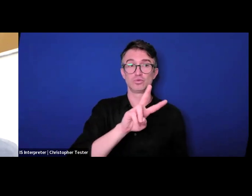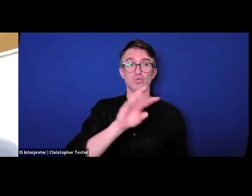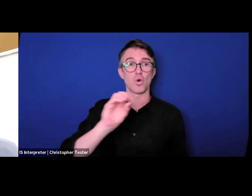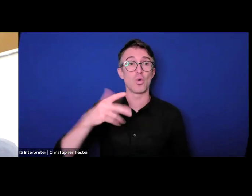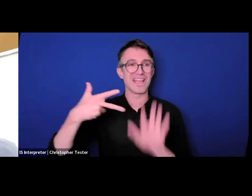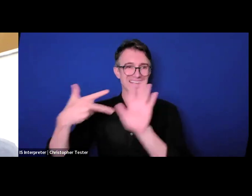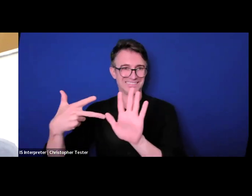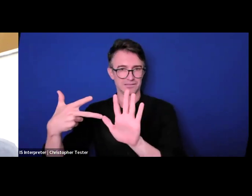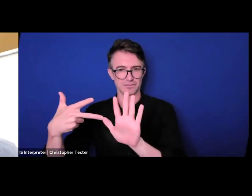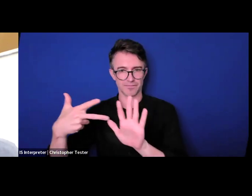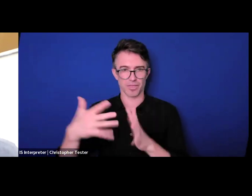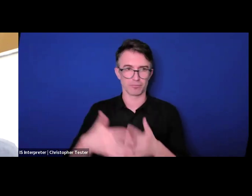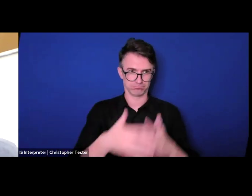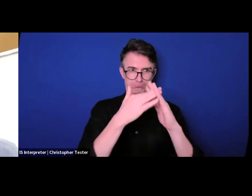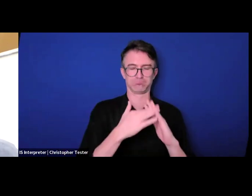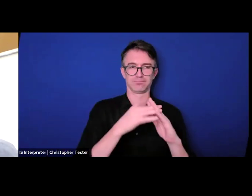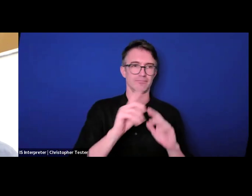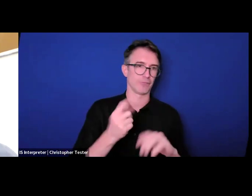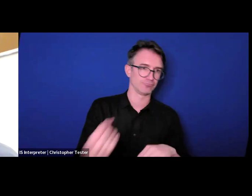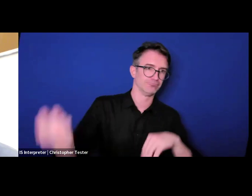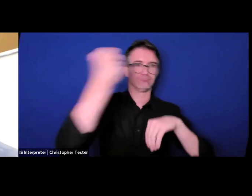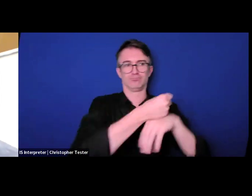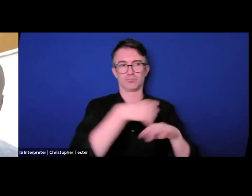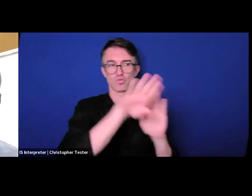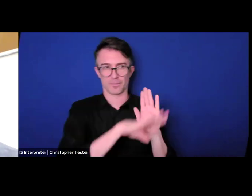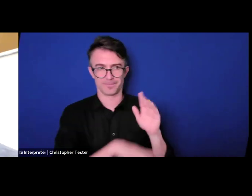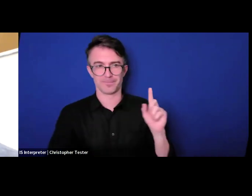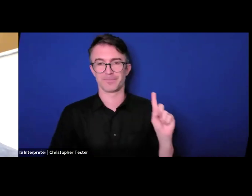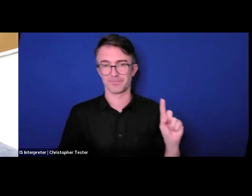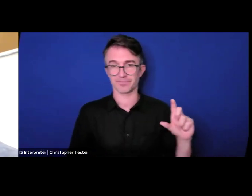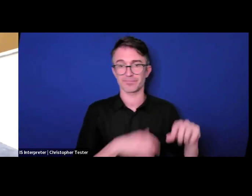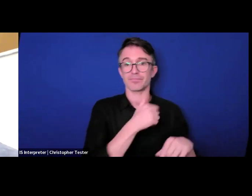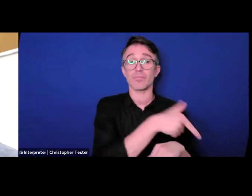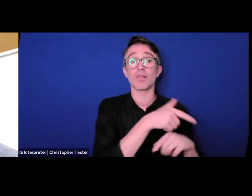And this was the VUP, the Vision 2020 Murenge program.